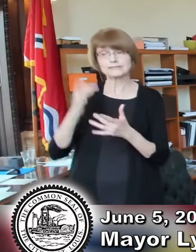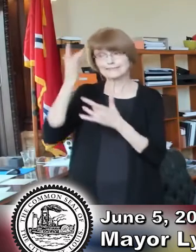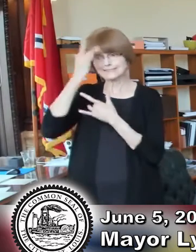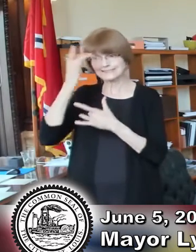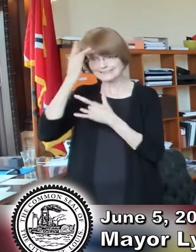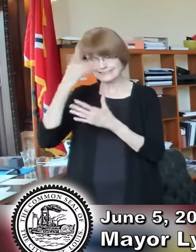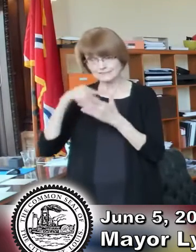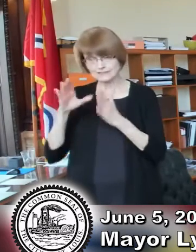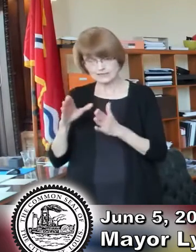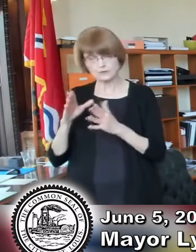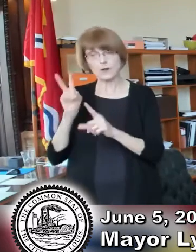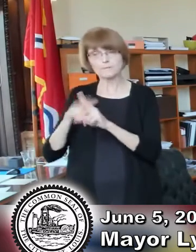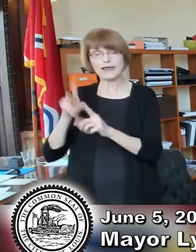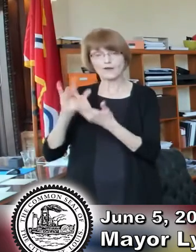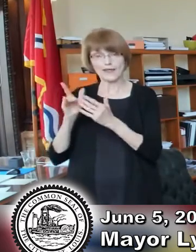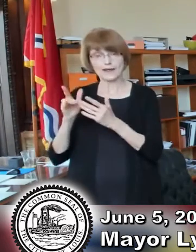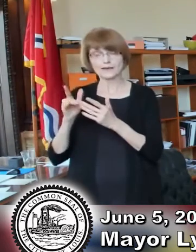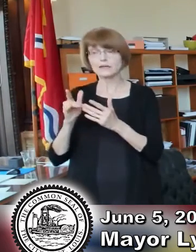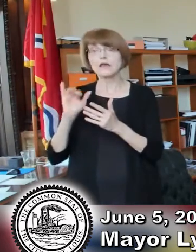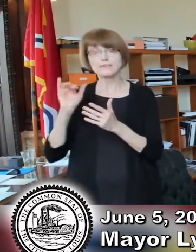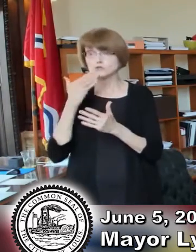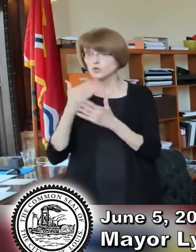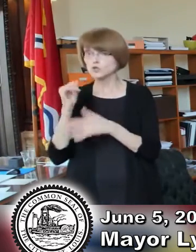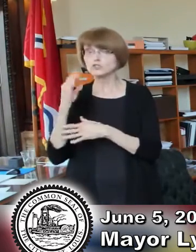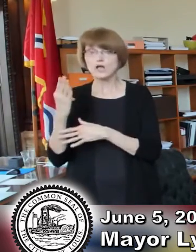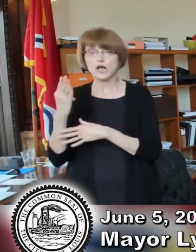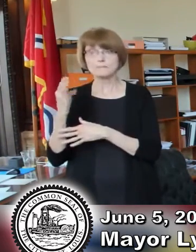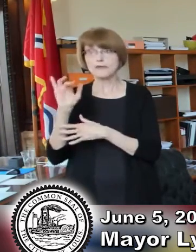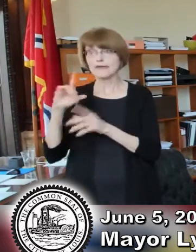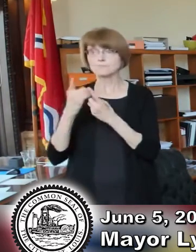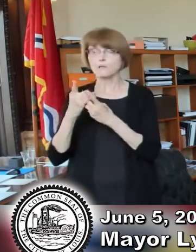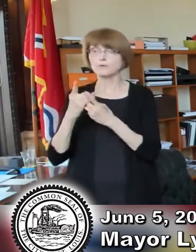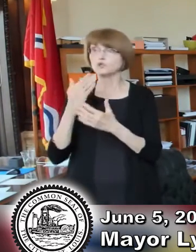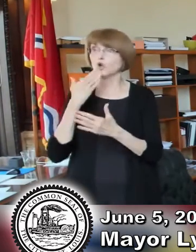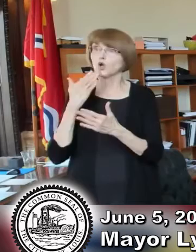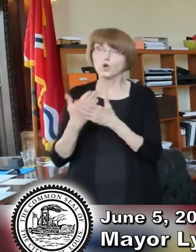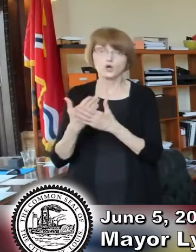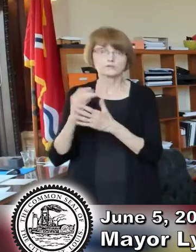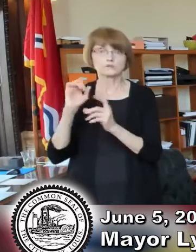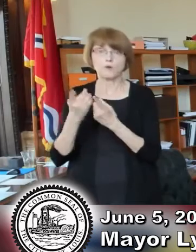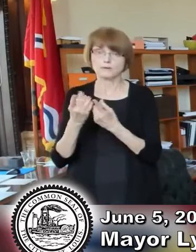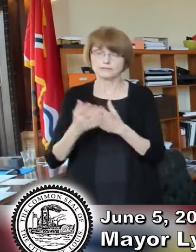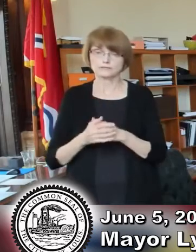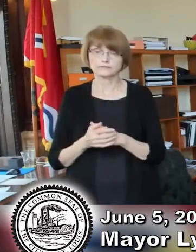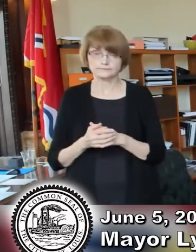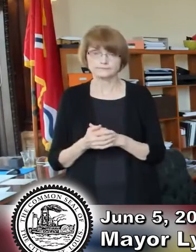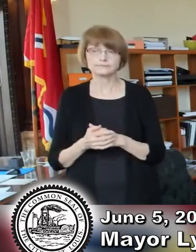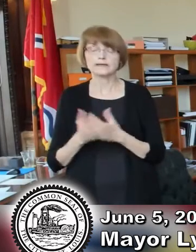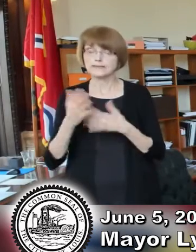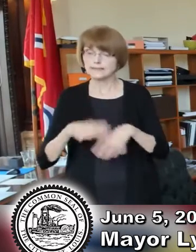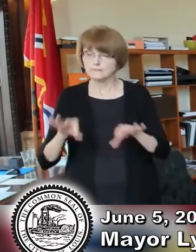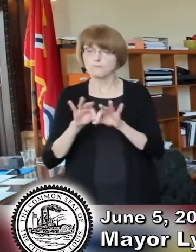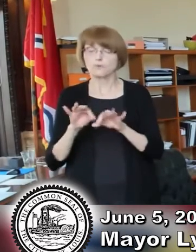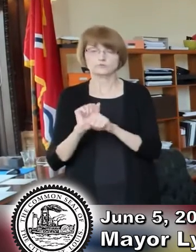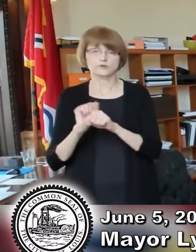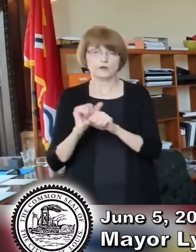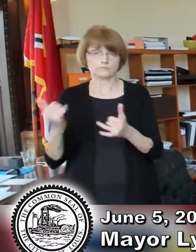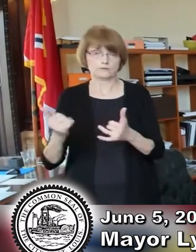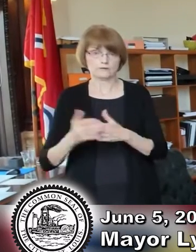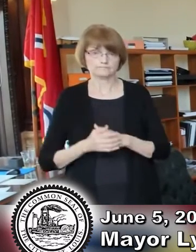investigator. Good job, good department to work for, and very important right